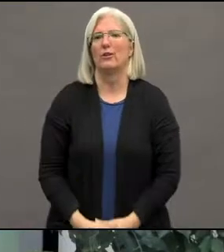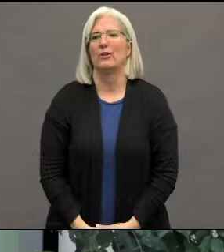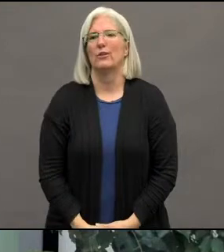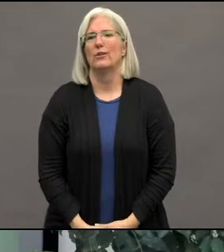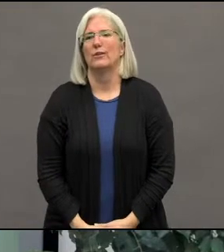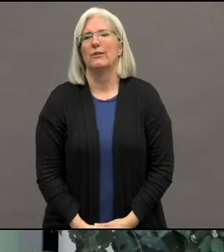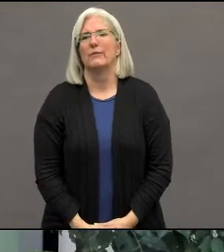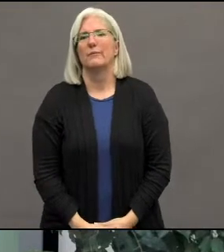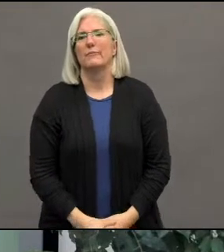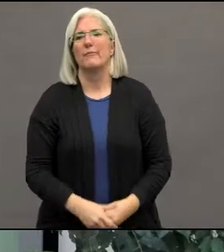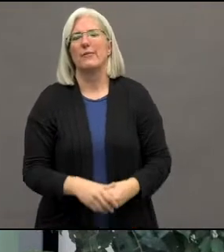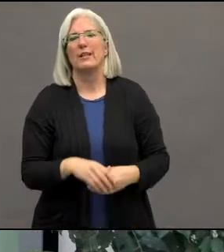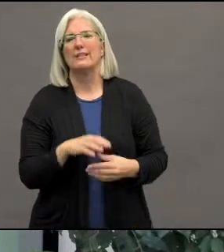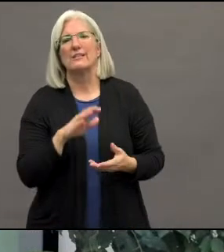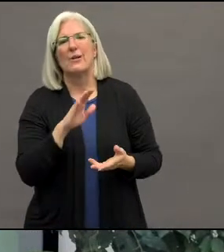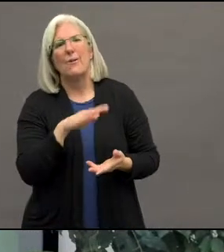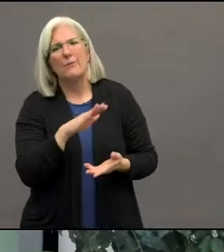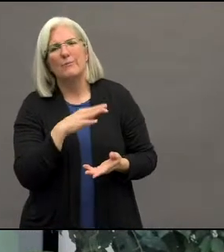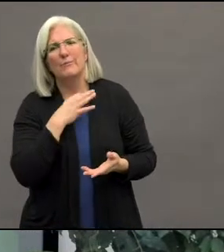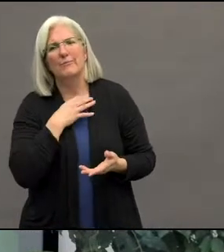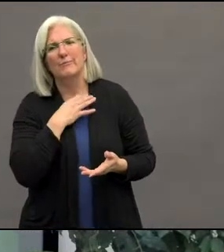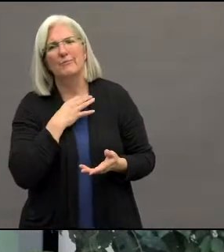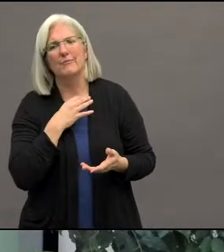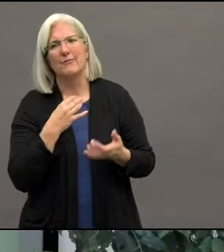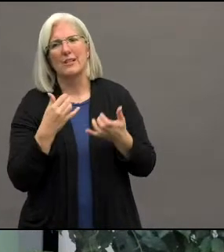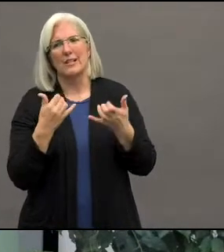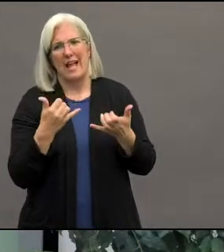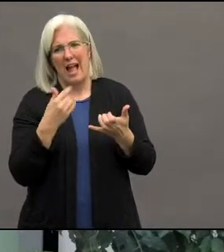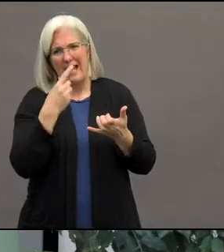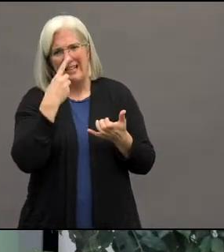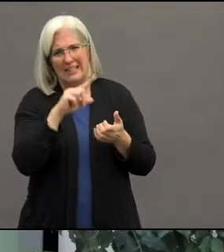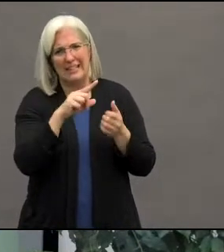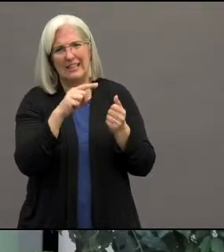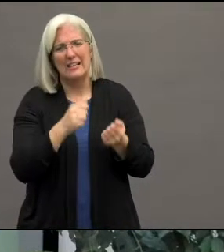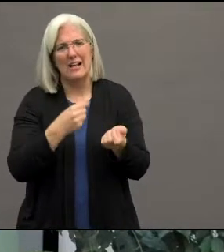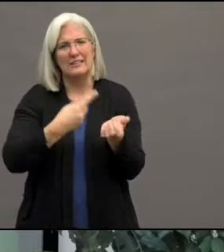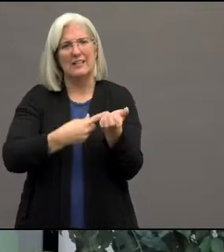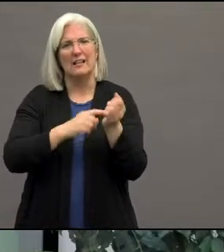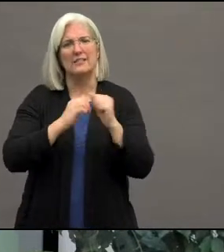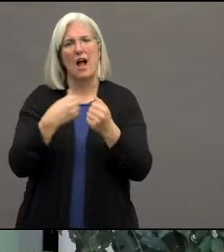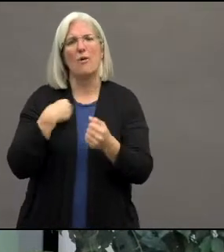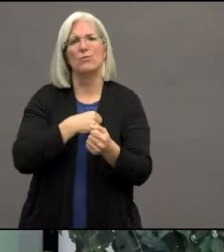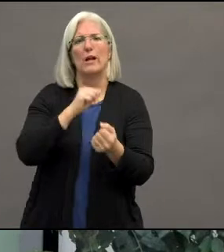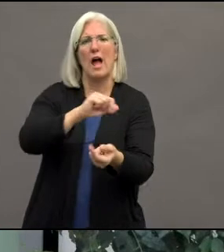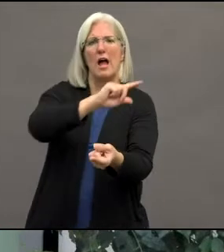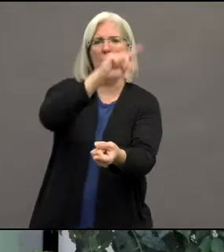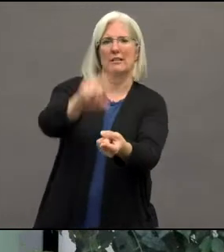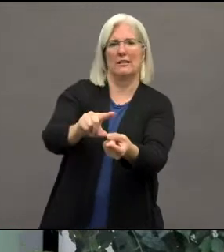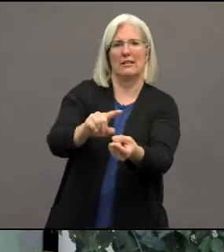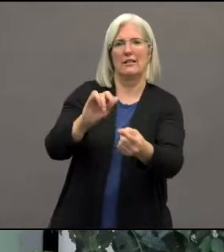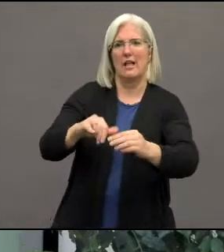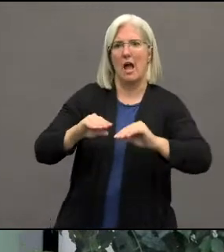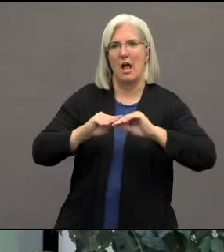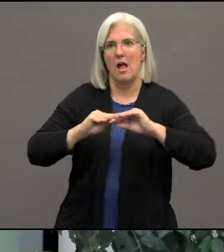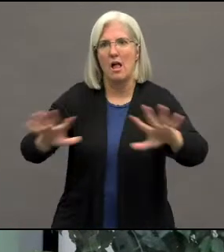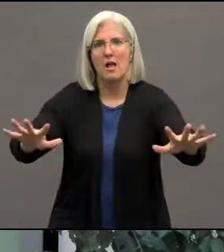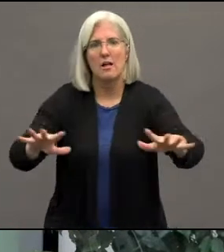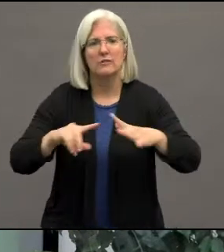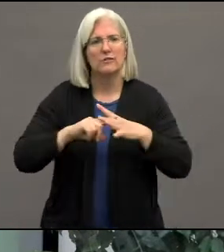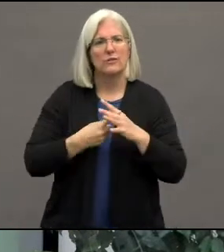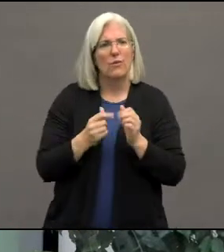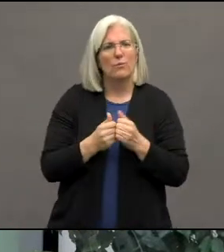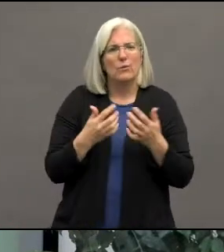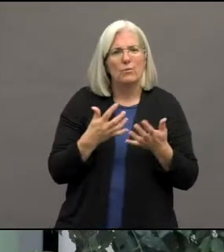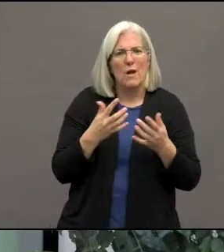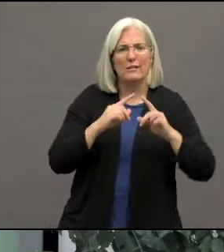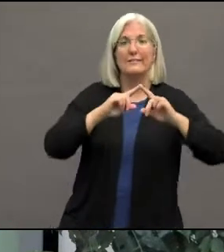talk about slowing the spread. And that starts with testing. You have to know, it's important to know your status and